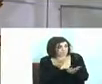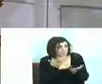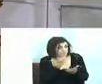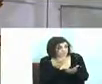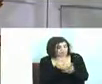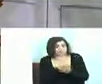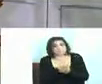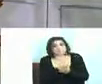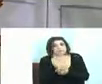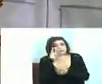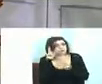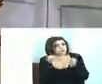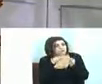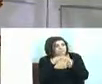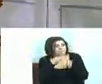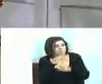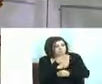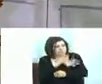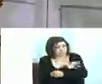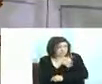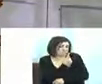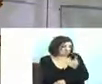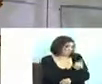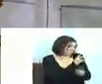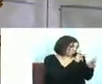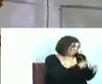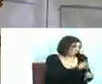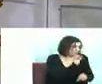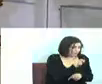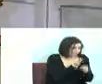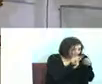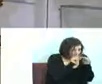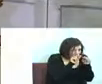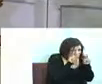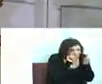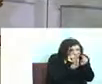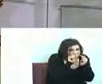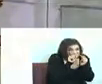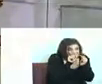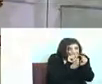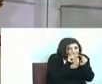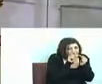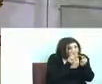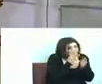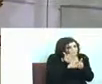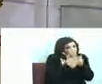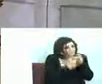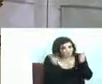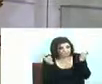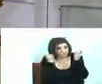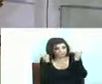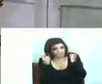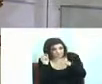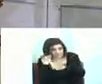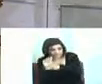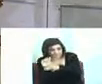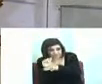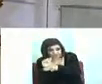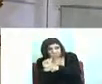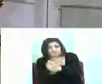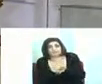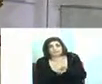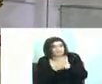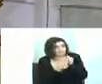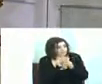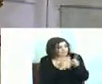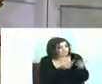think about the power of one is so small, that mustard seed. But at the end of their celebration, it ends at night, and